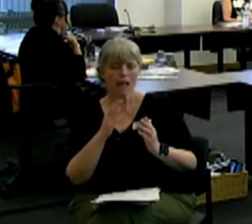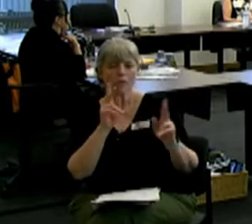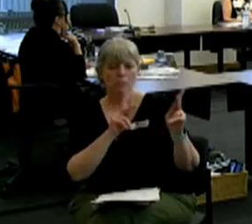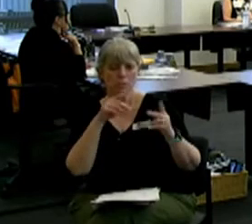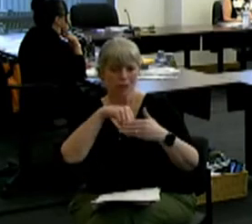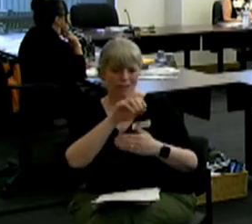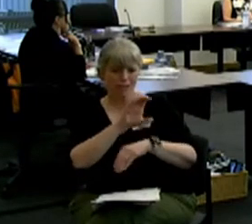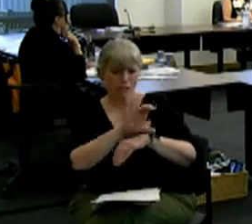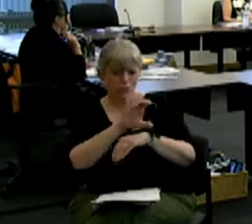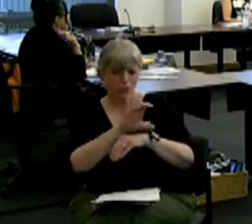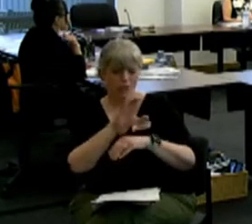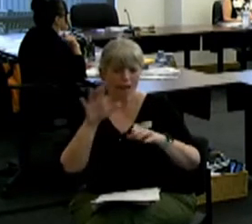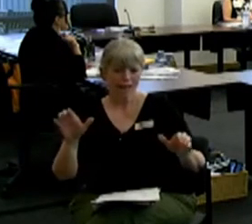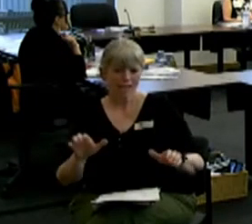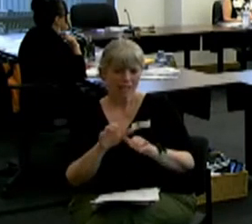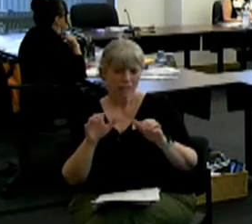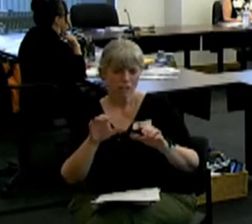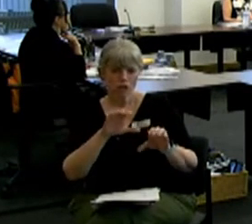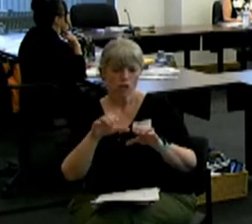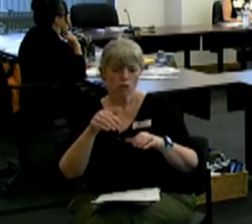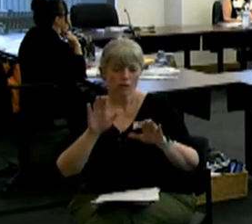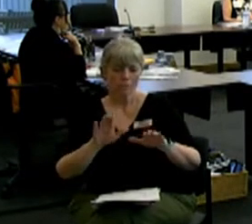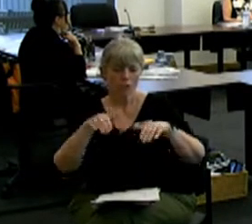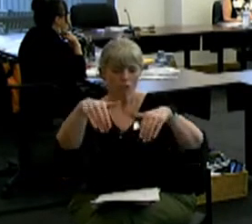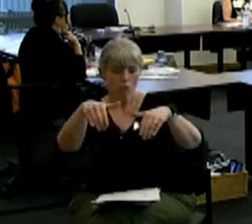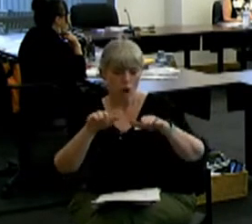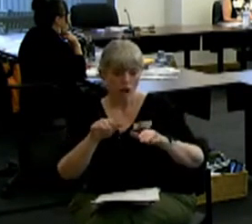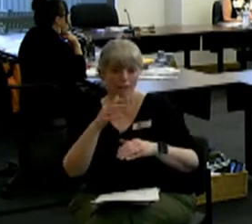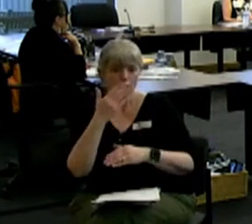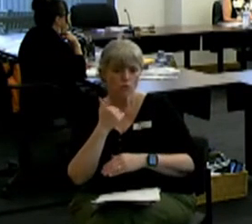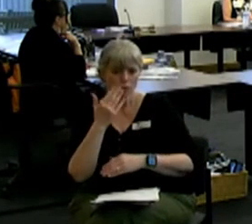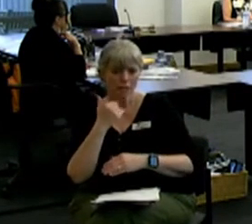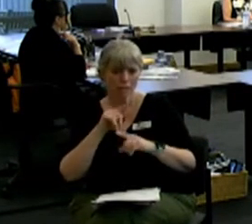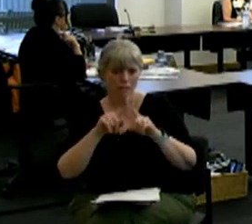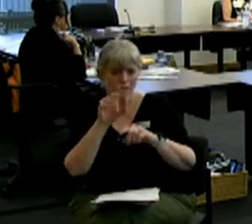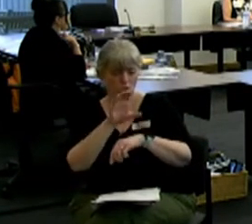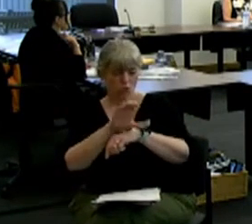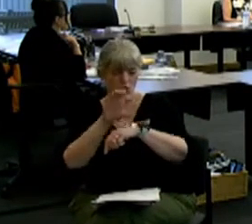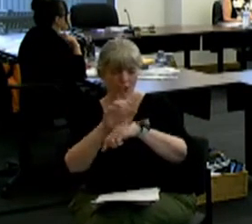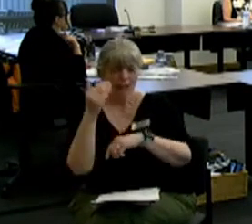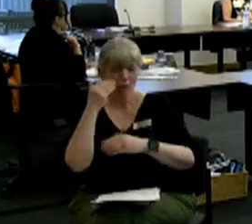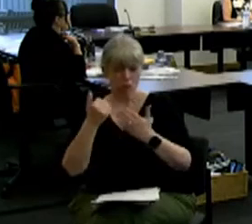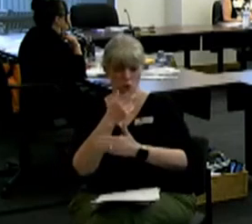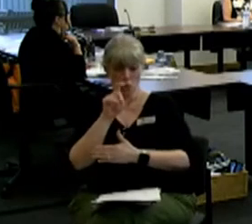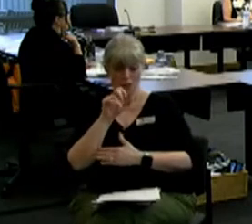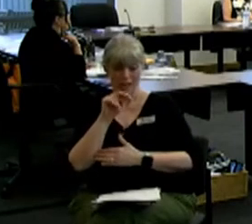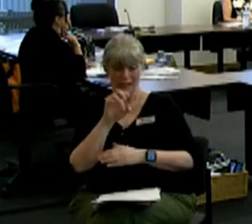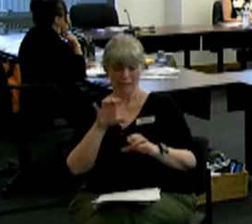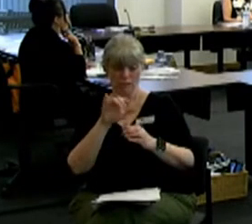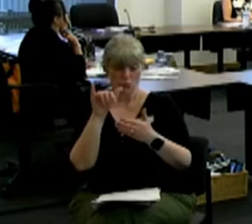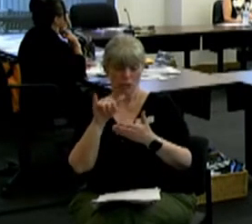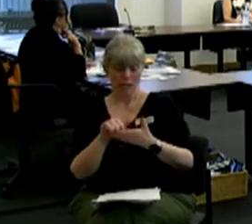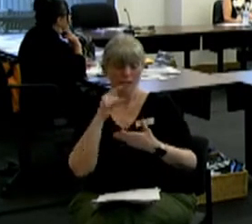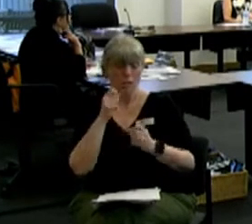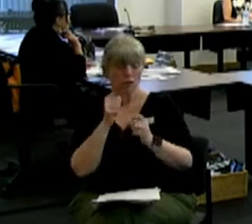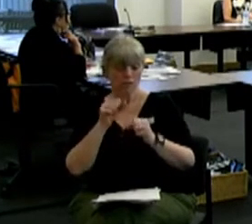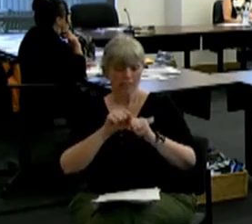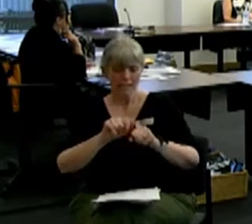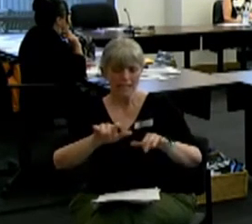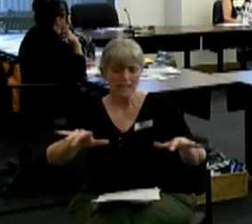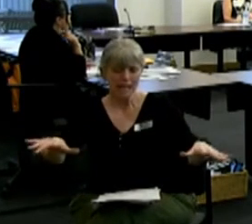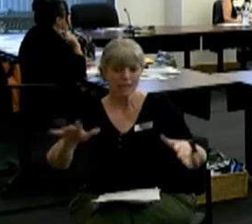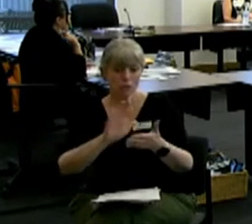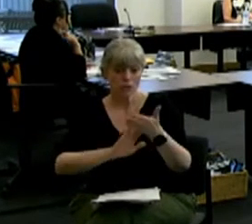the church activities, to do a trunk and treat with all the different churches. Like I know that in New Lenox, because they were doing that. They were extending to